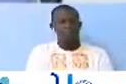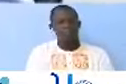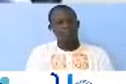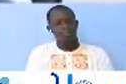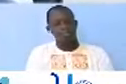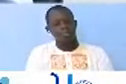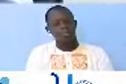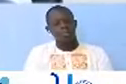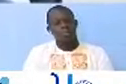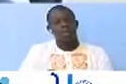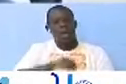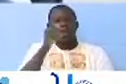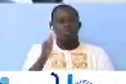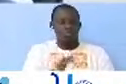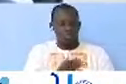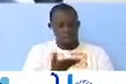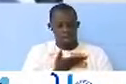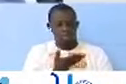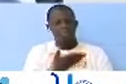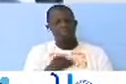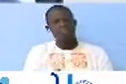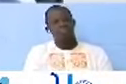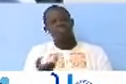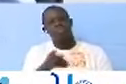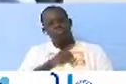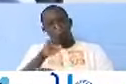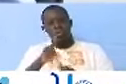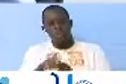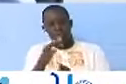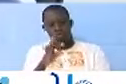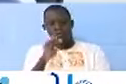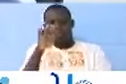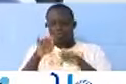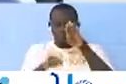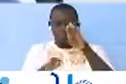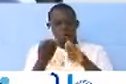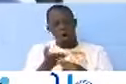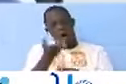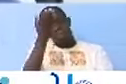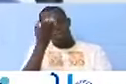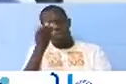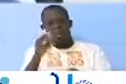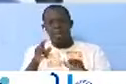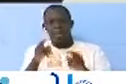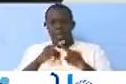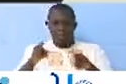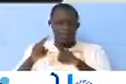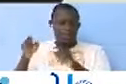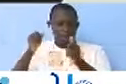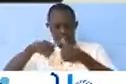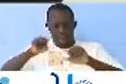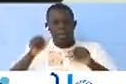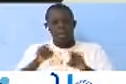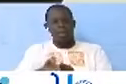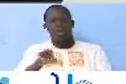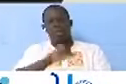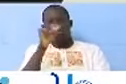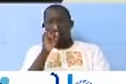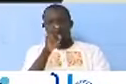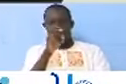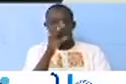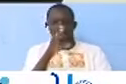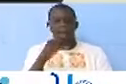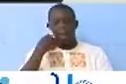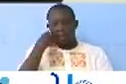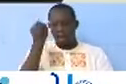there is a corridor, and you could climb upstairs on either side. And you said he was also in the company of the Black Black. Can